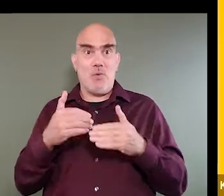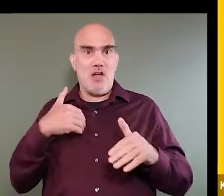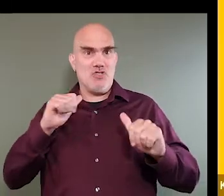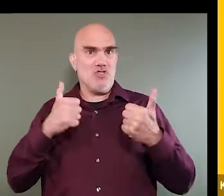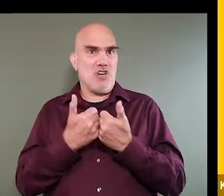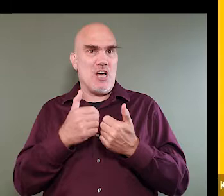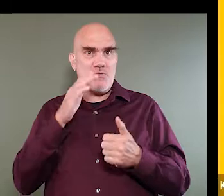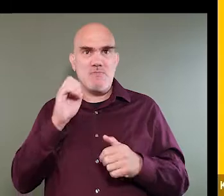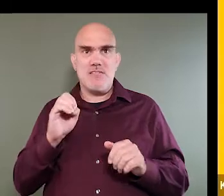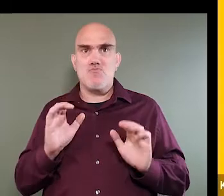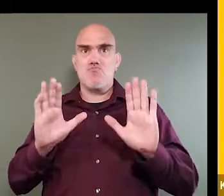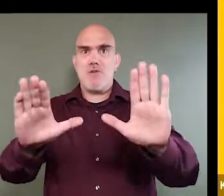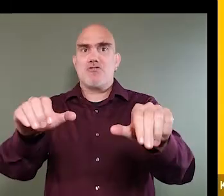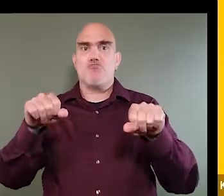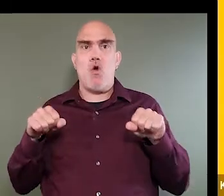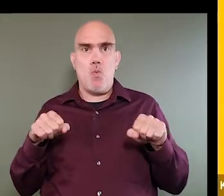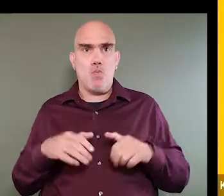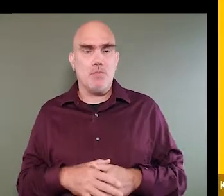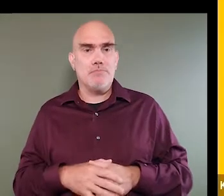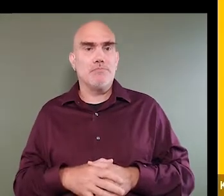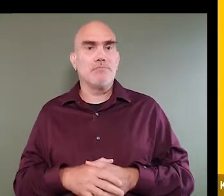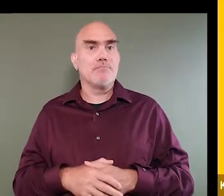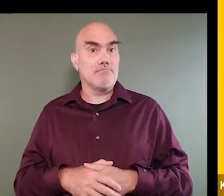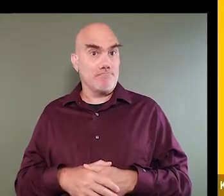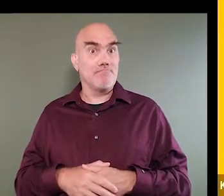going to be a press and row.